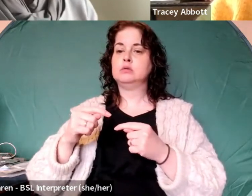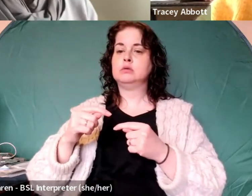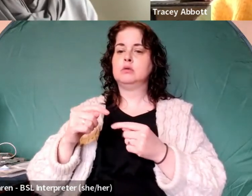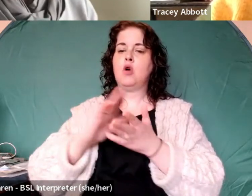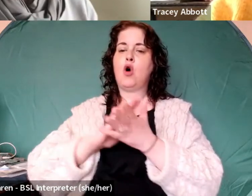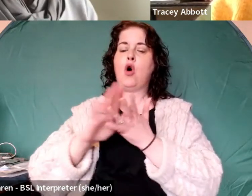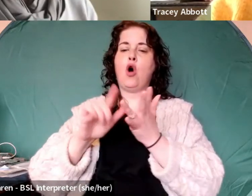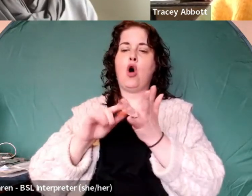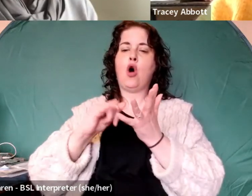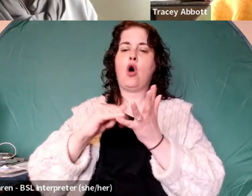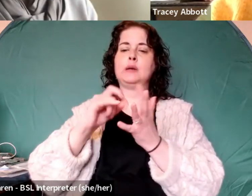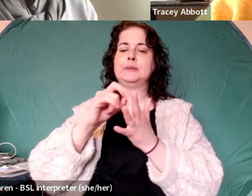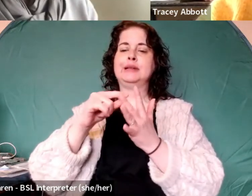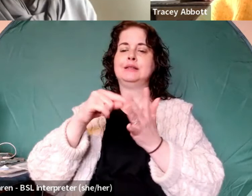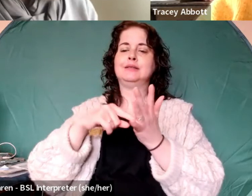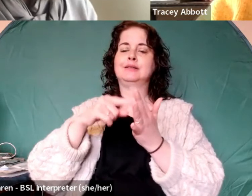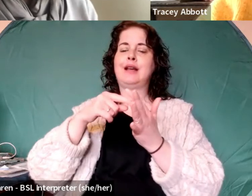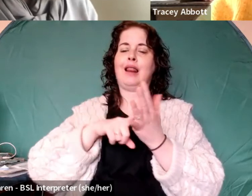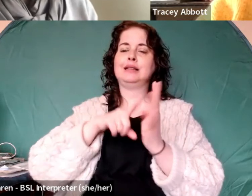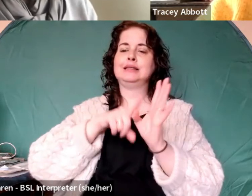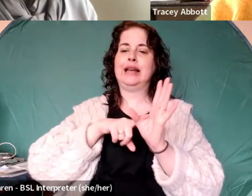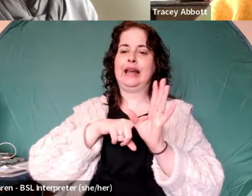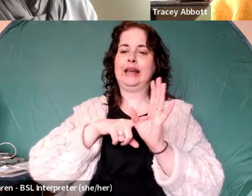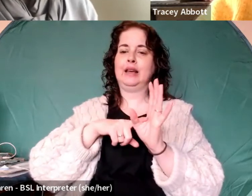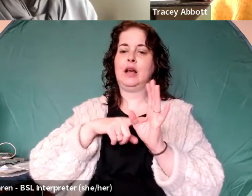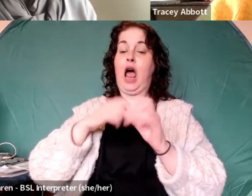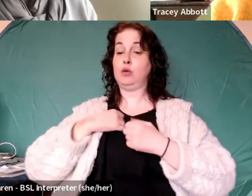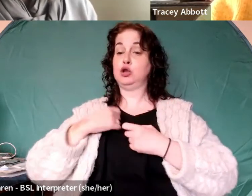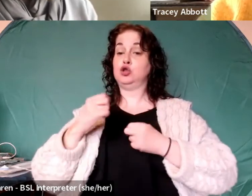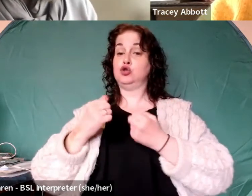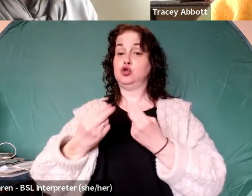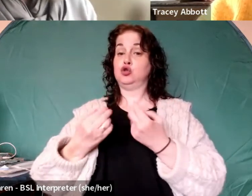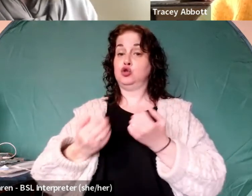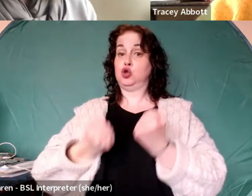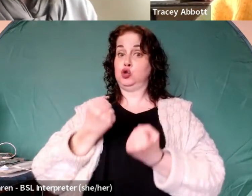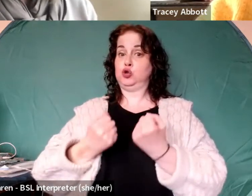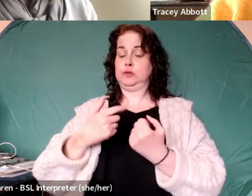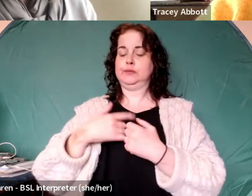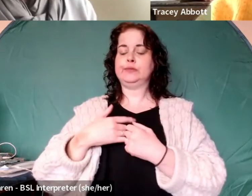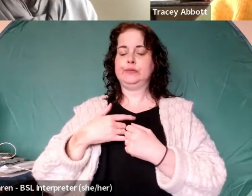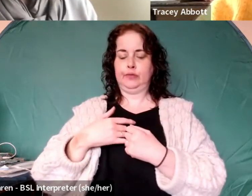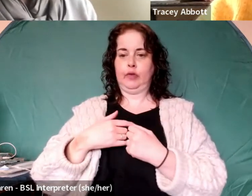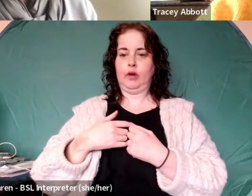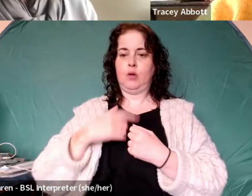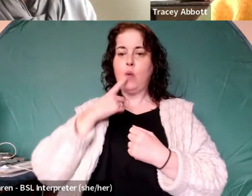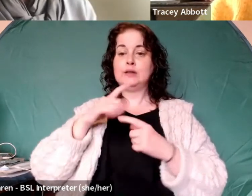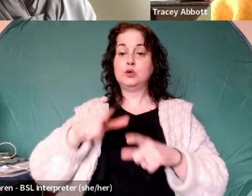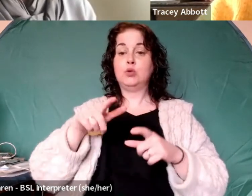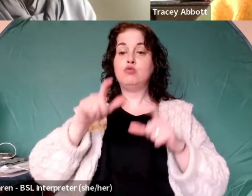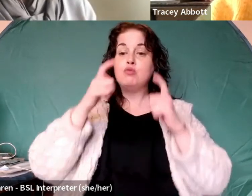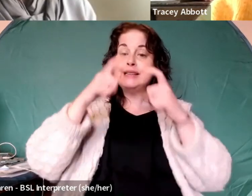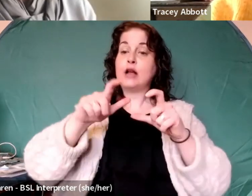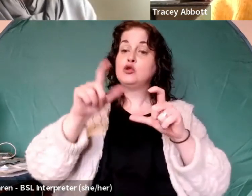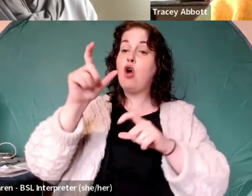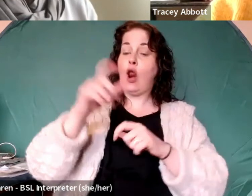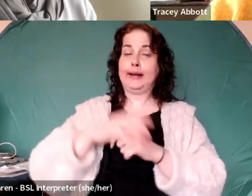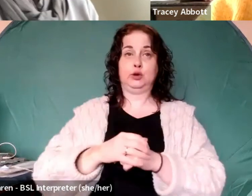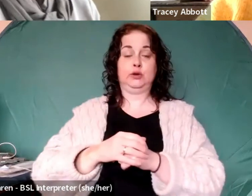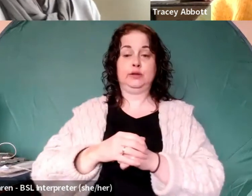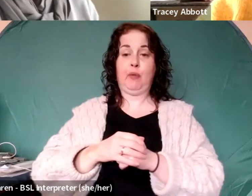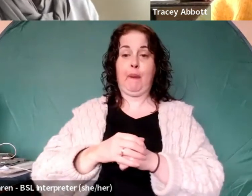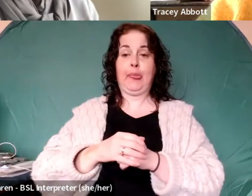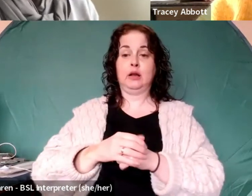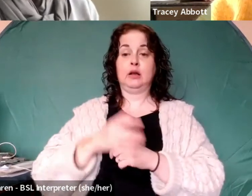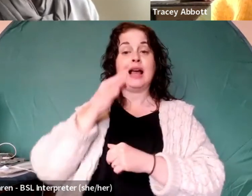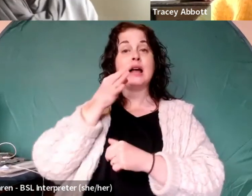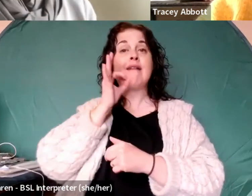And so I went to this, I was one of the judges, and I went to this residential college where this was taking place. And there's a